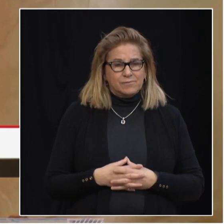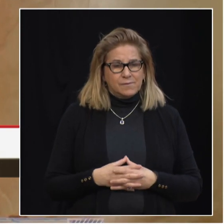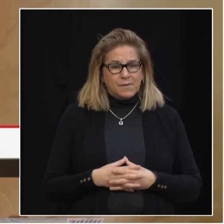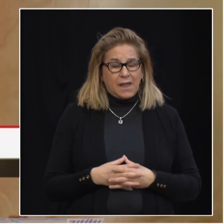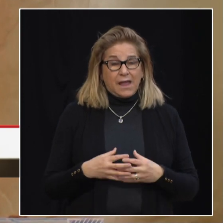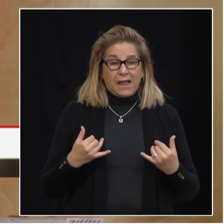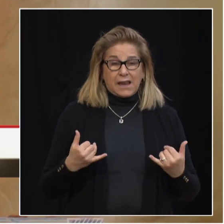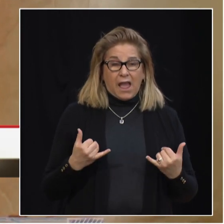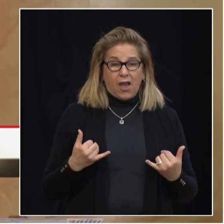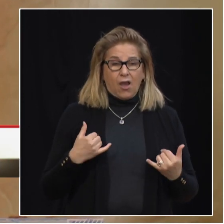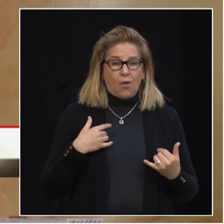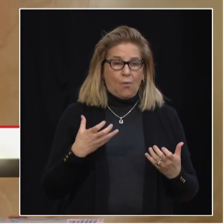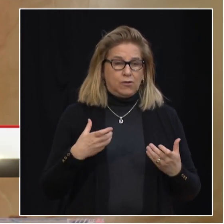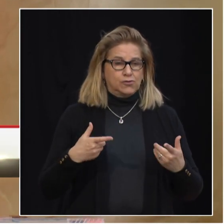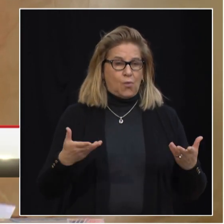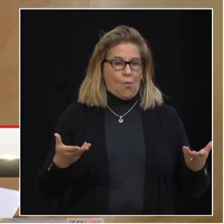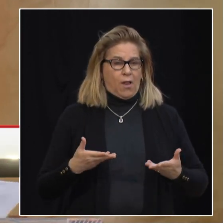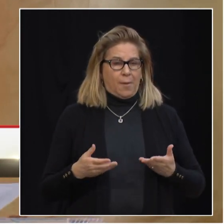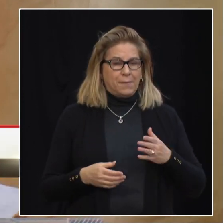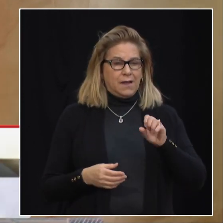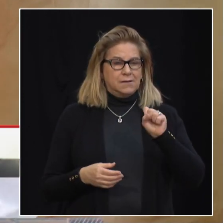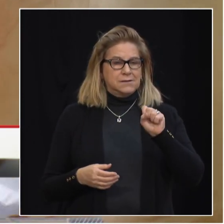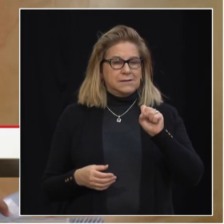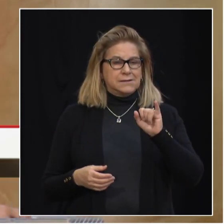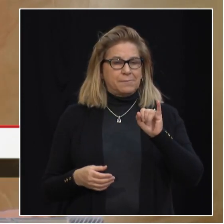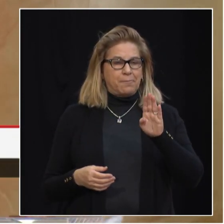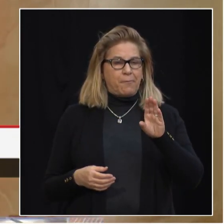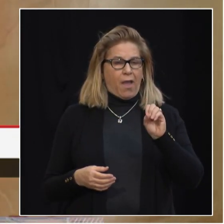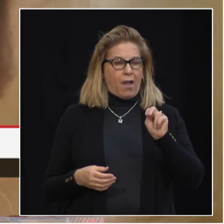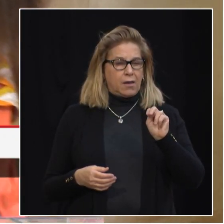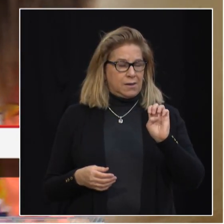welcome Sabangale Cook. Thank you.